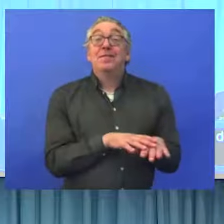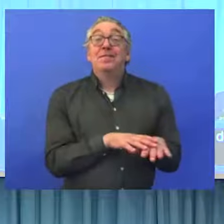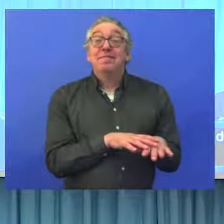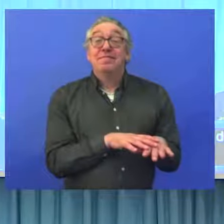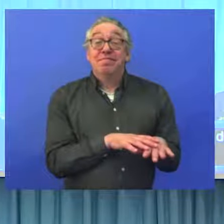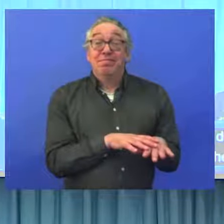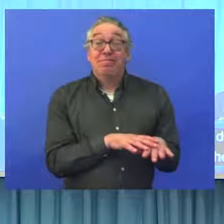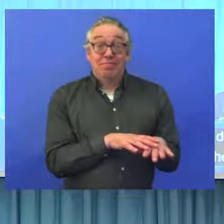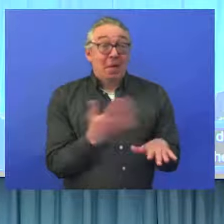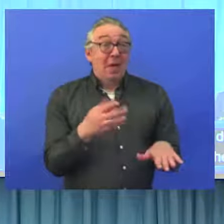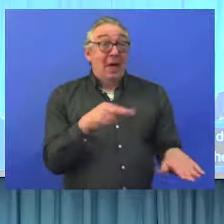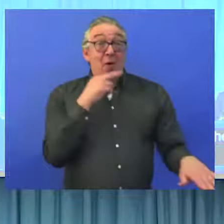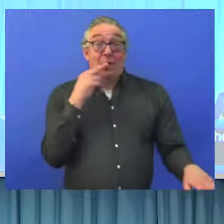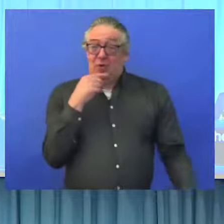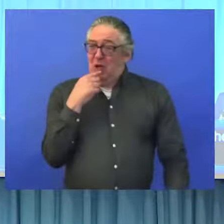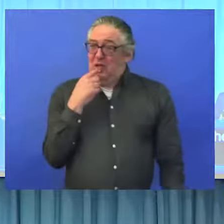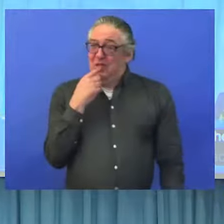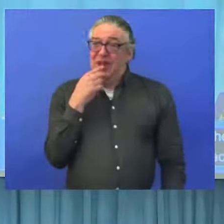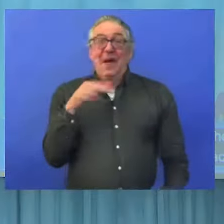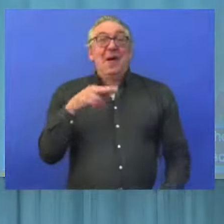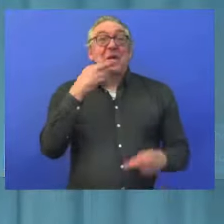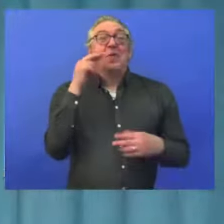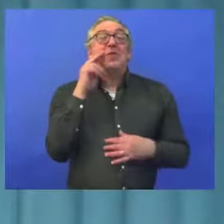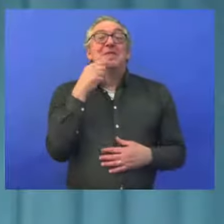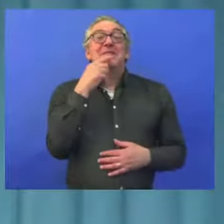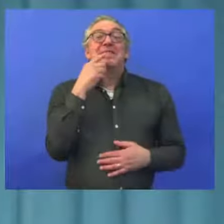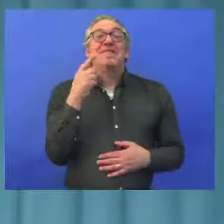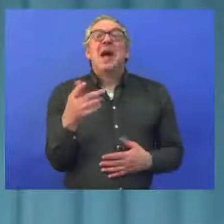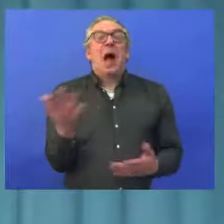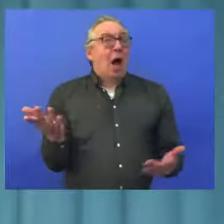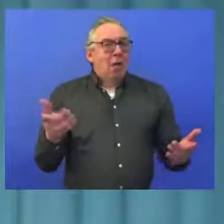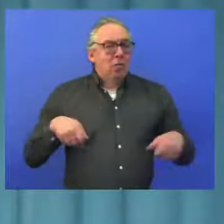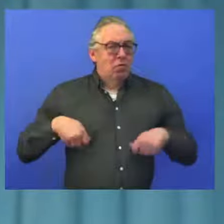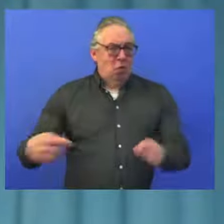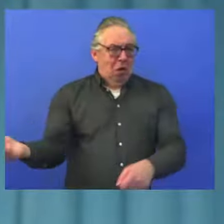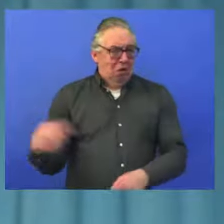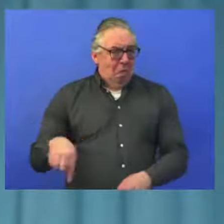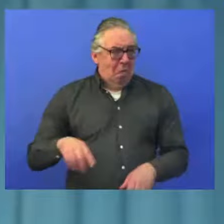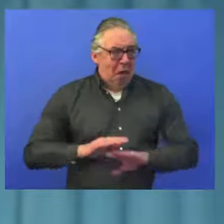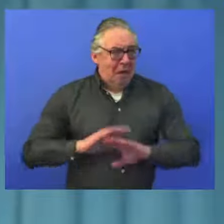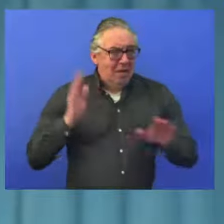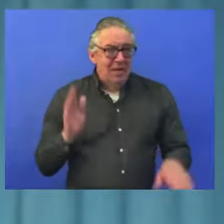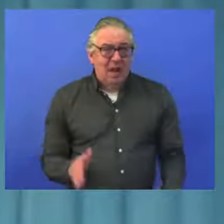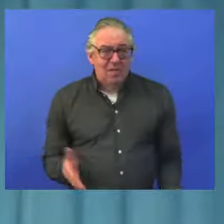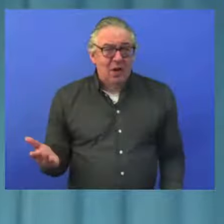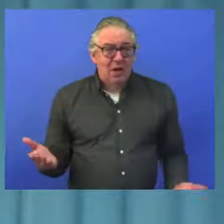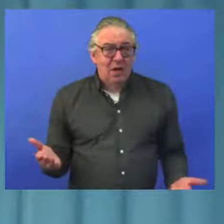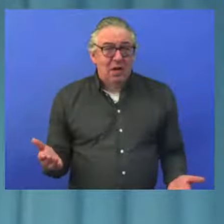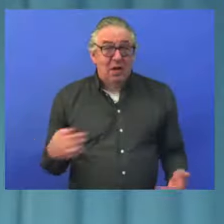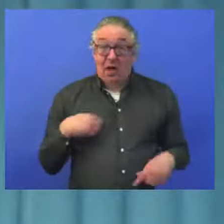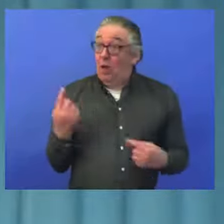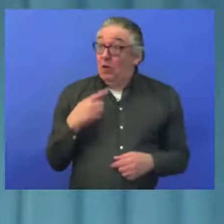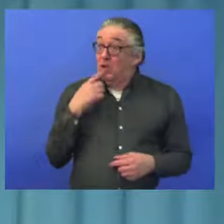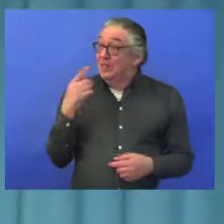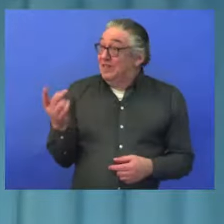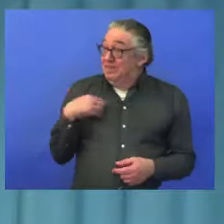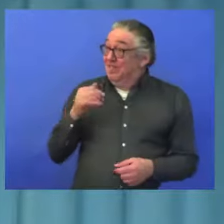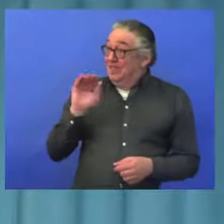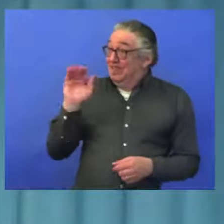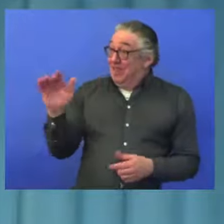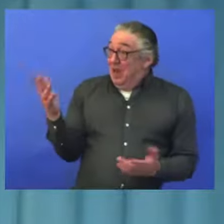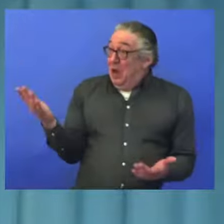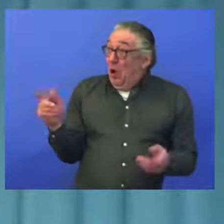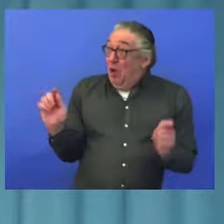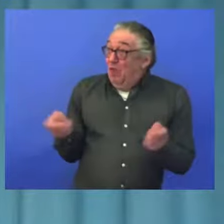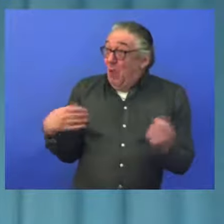at the entrance, you know, so that this is also a good moment to have this first conversation to raise awareness. Okay, so we